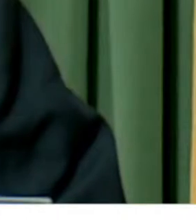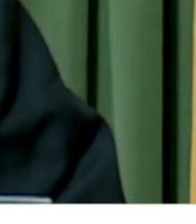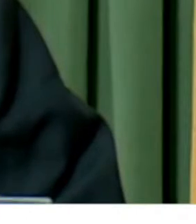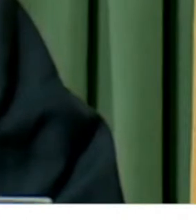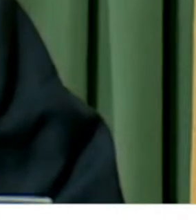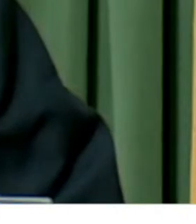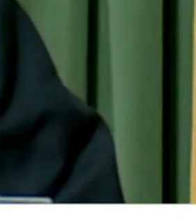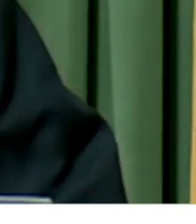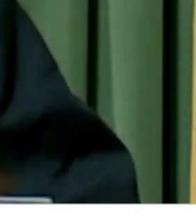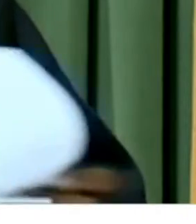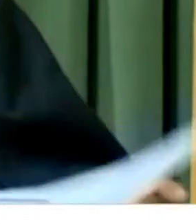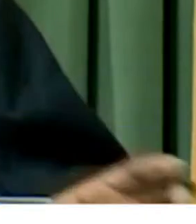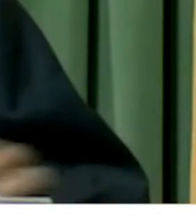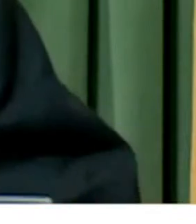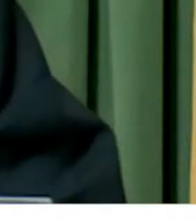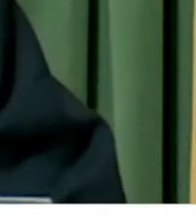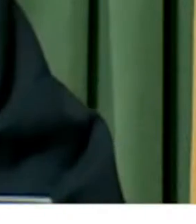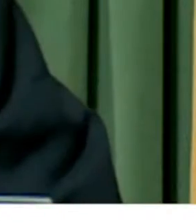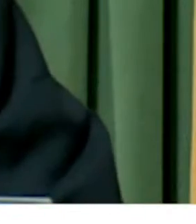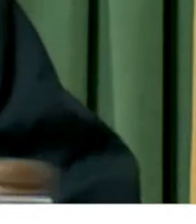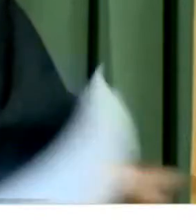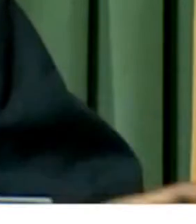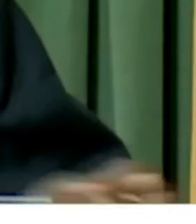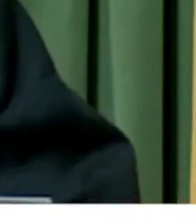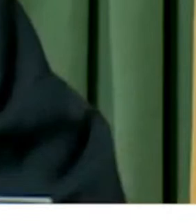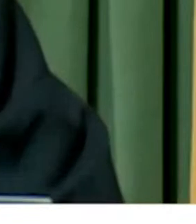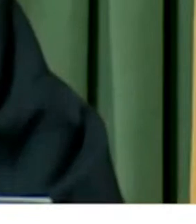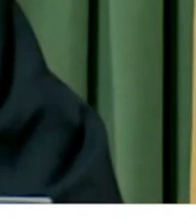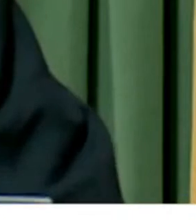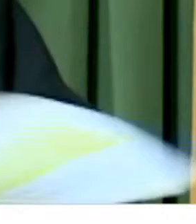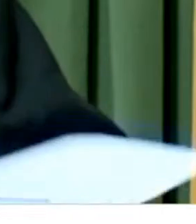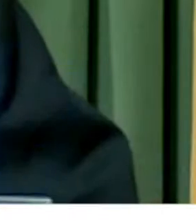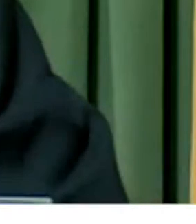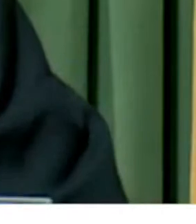whether it was a popular initiative.